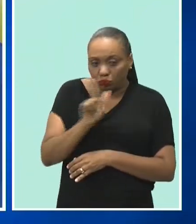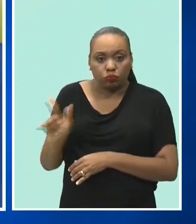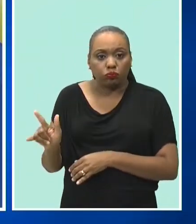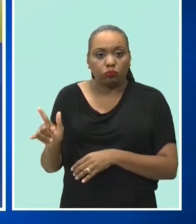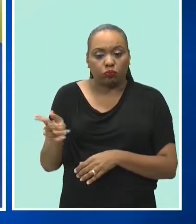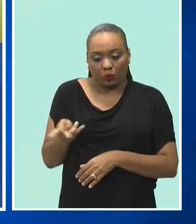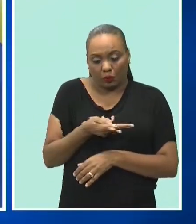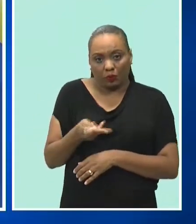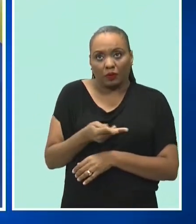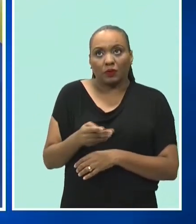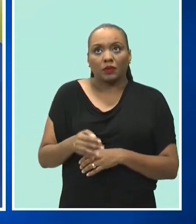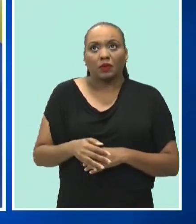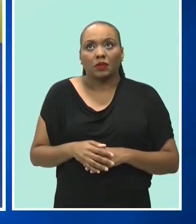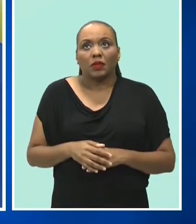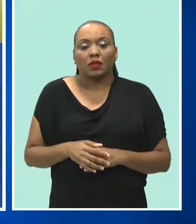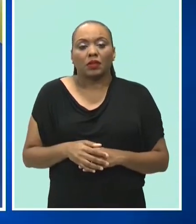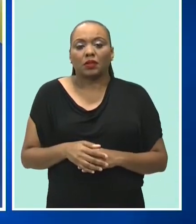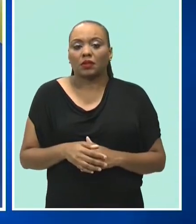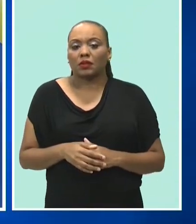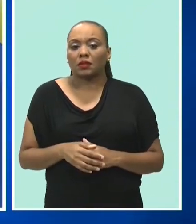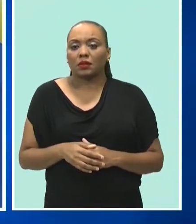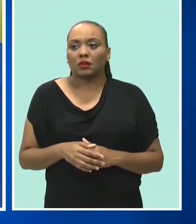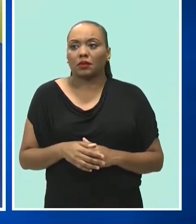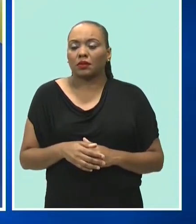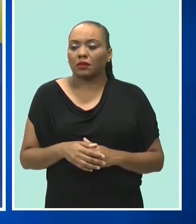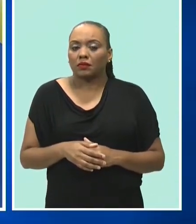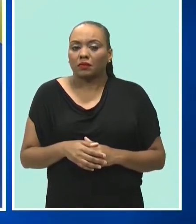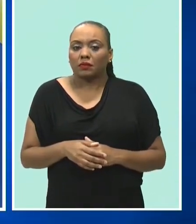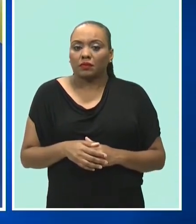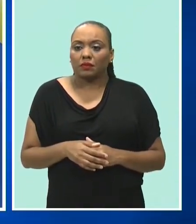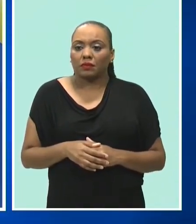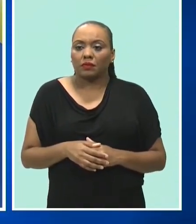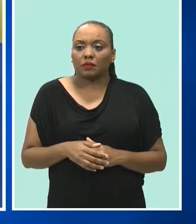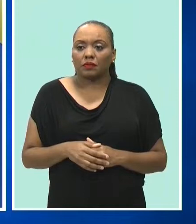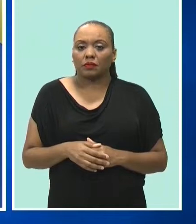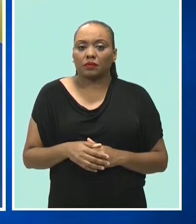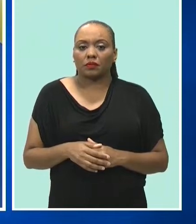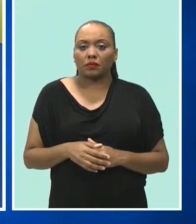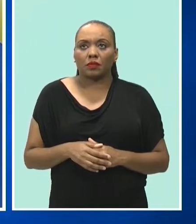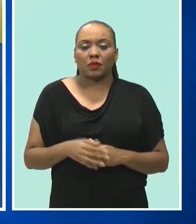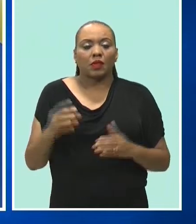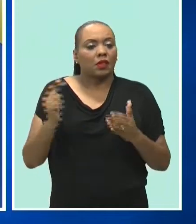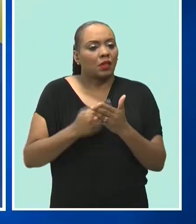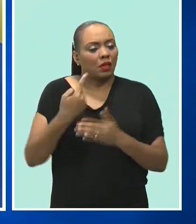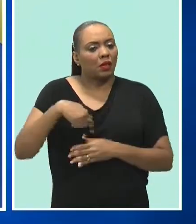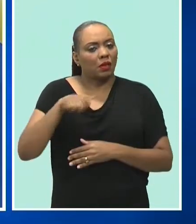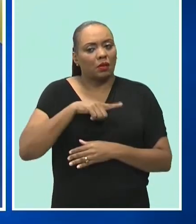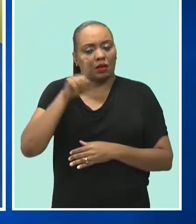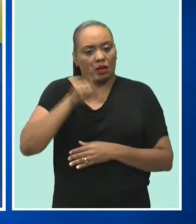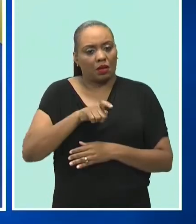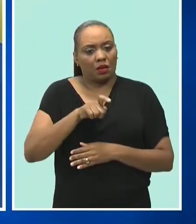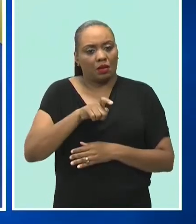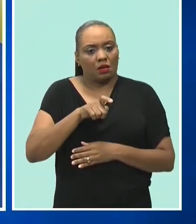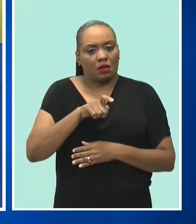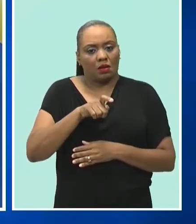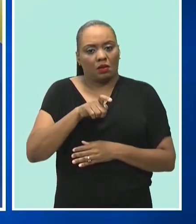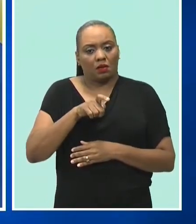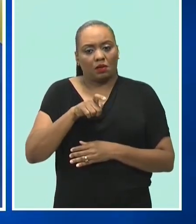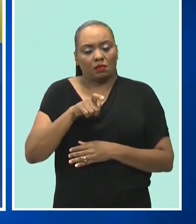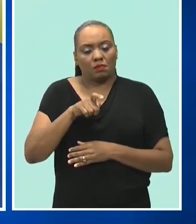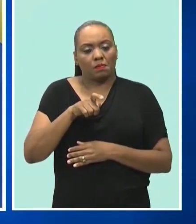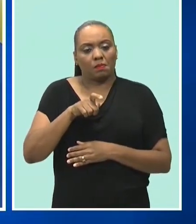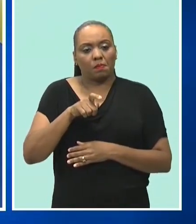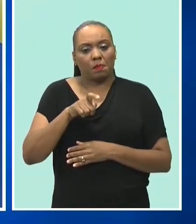sense that to come here, I had to go through London, some had to go through New York to get